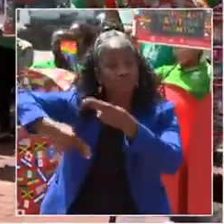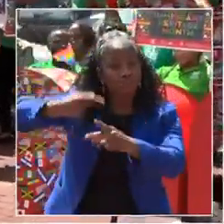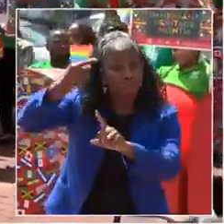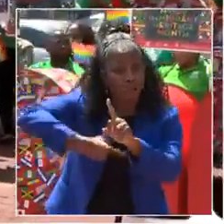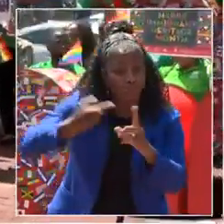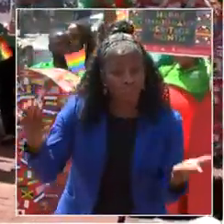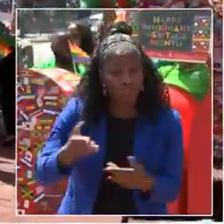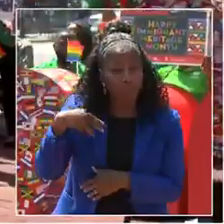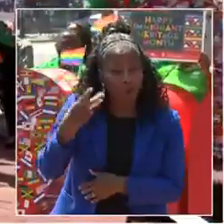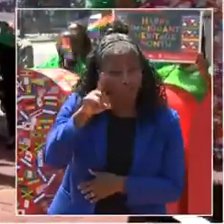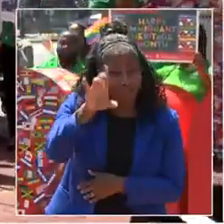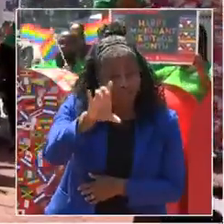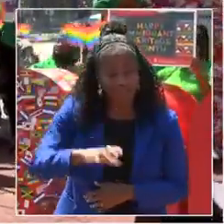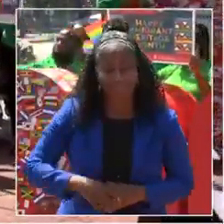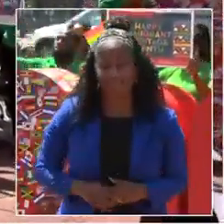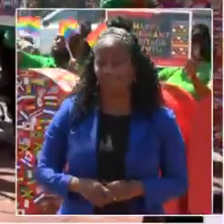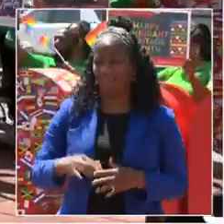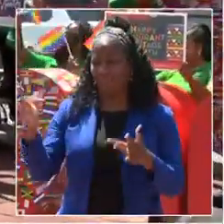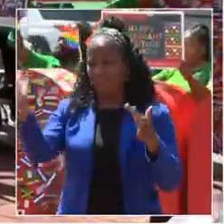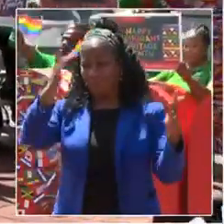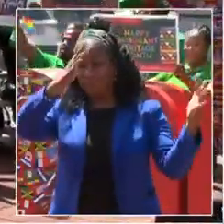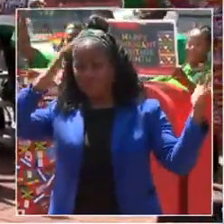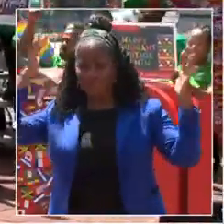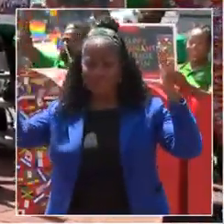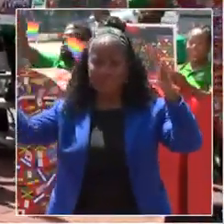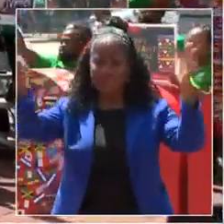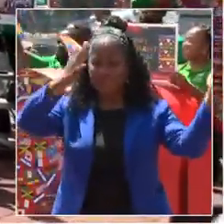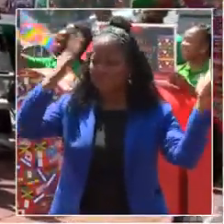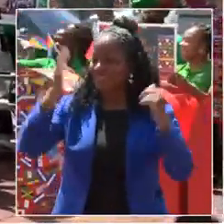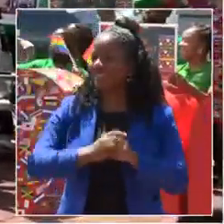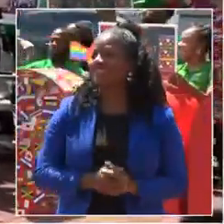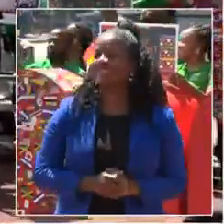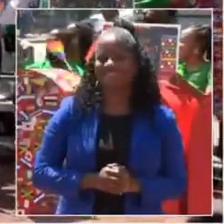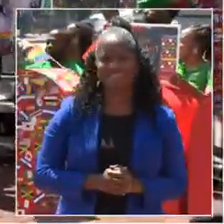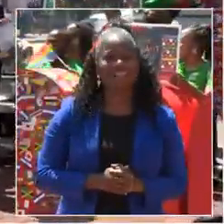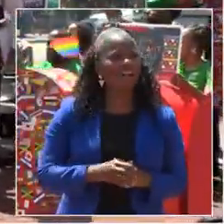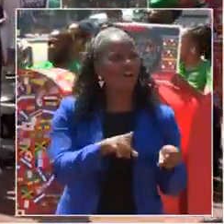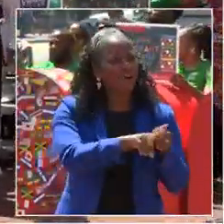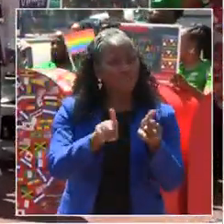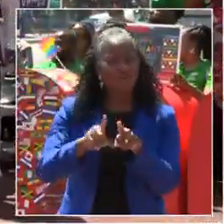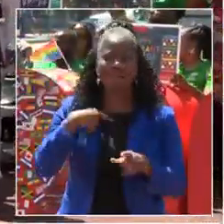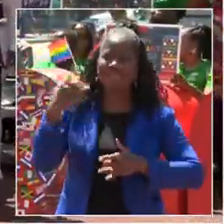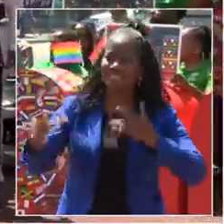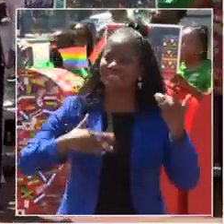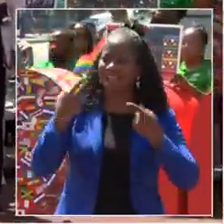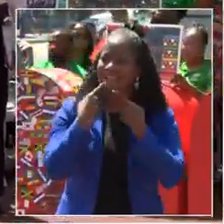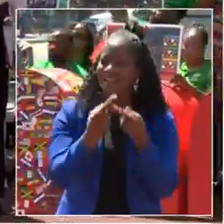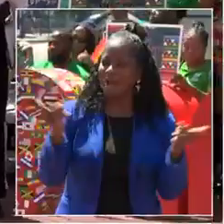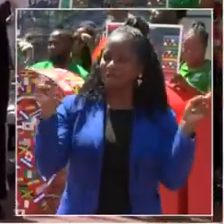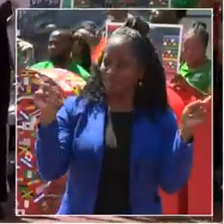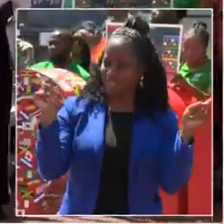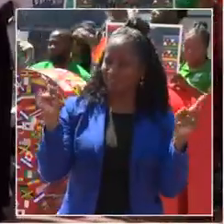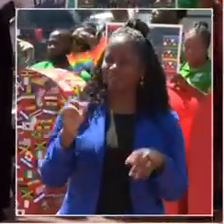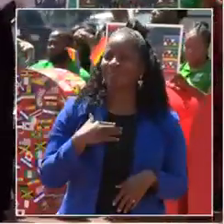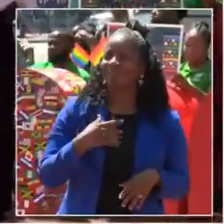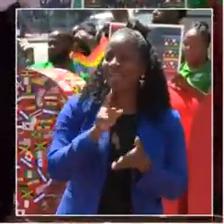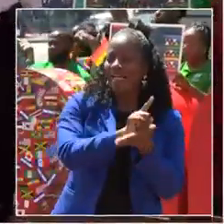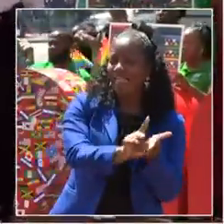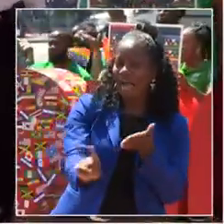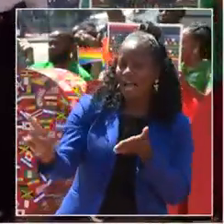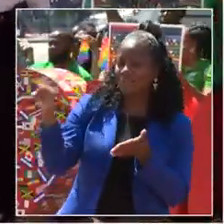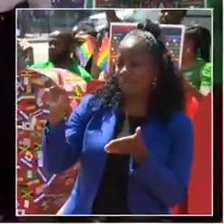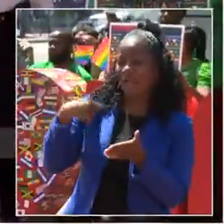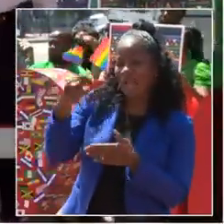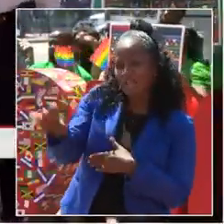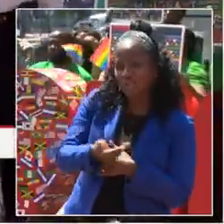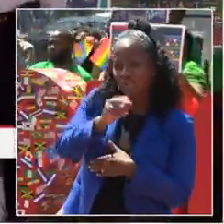in Washington, D.C. And we have an exciting announcement. Last week, I introduced